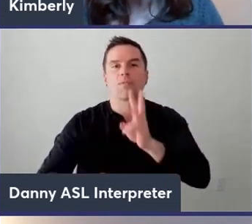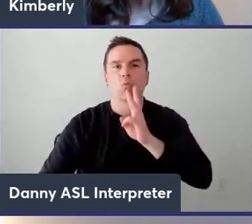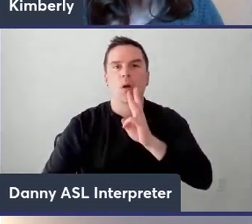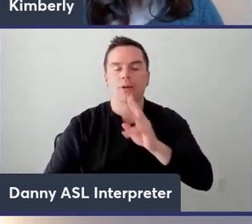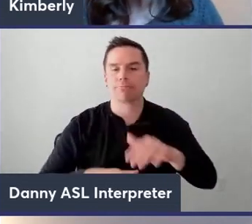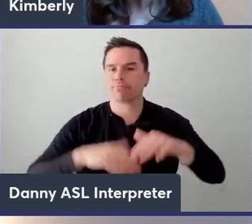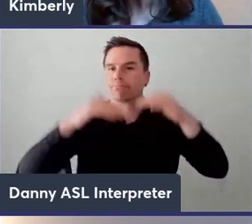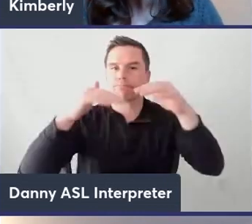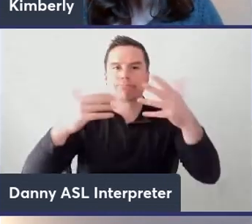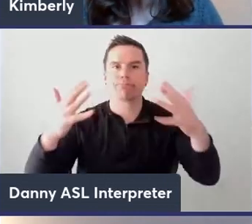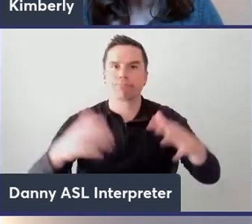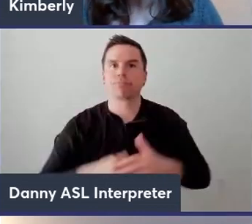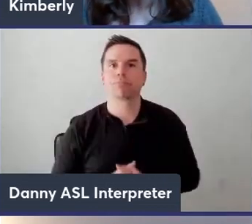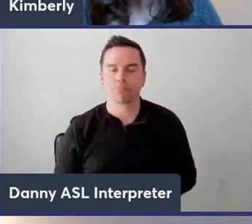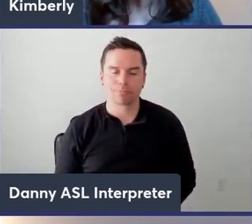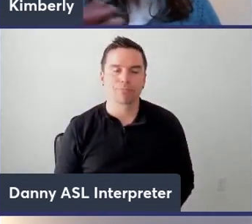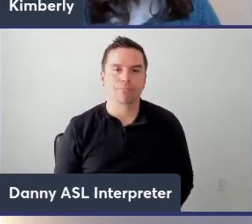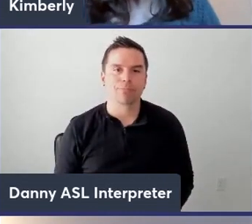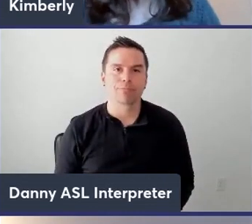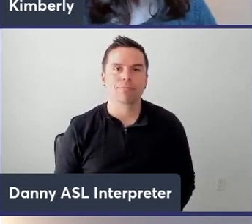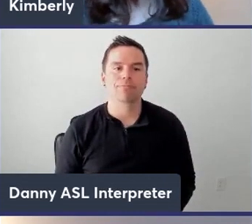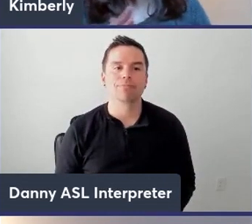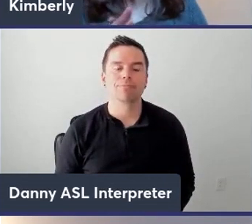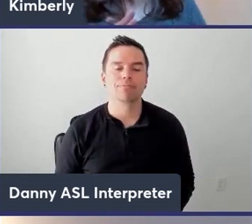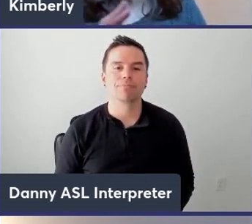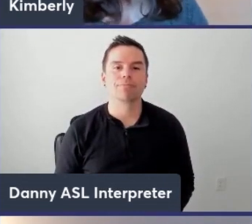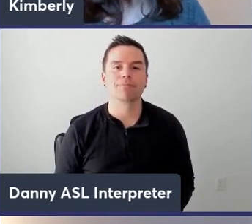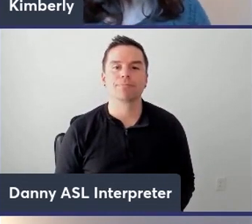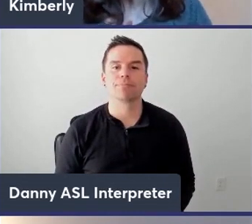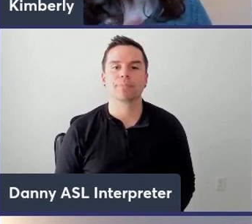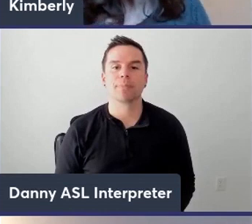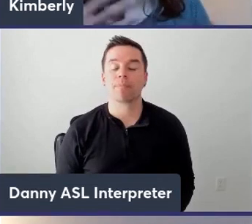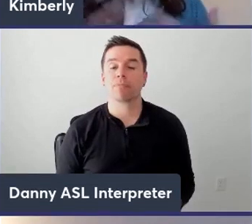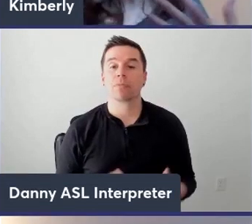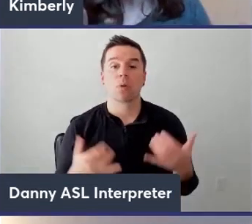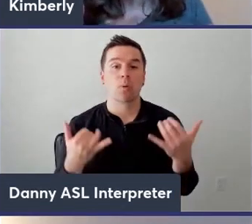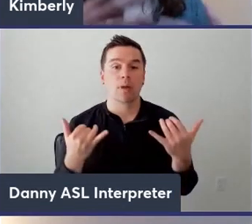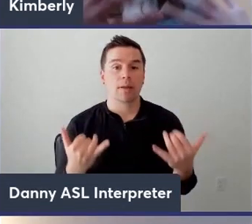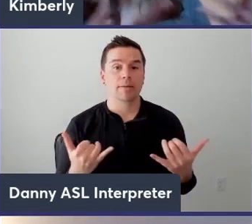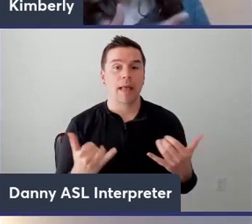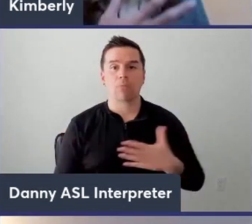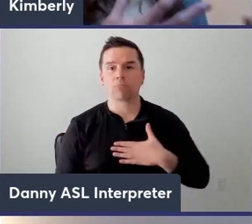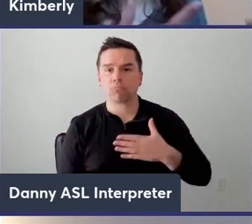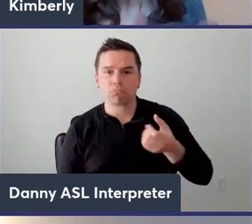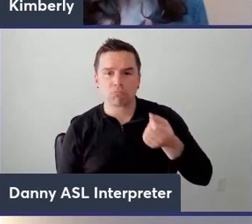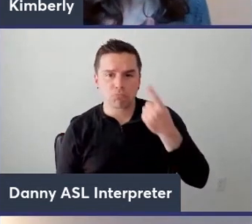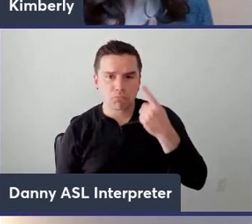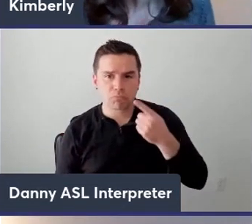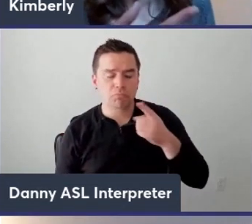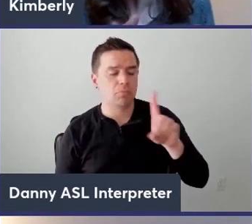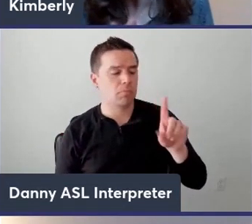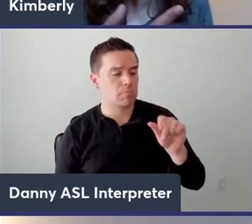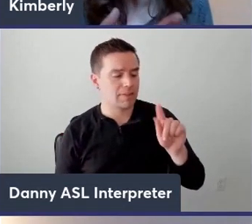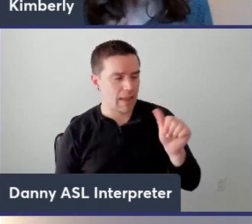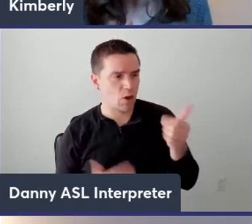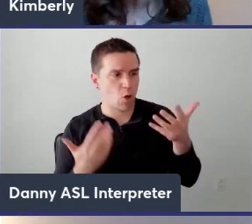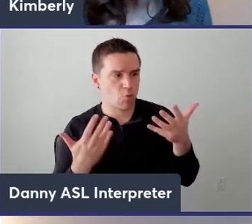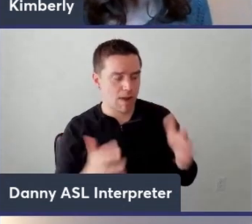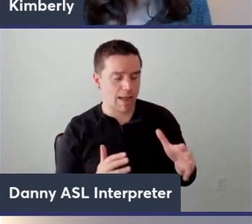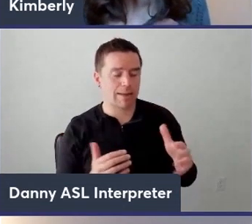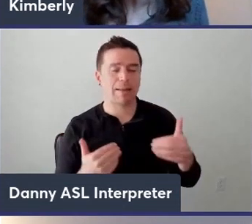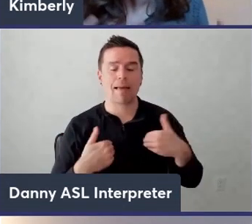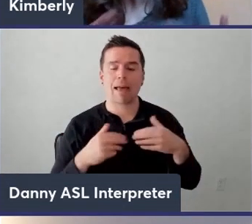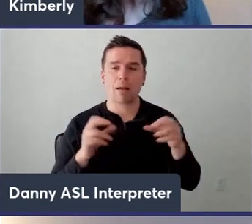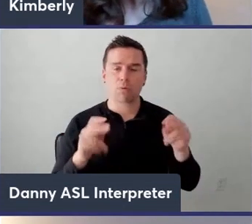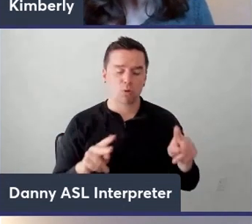as conditions are unfolding. Now, I understand my data, and we had a bit of a chance to look at it and